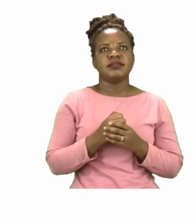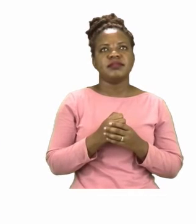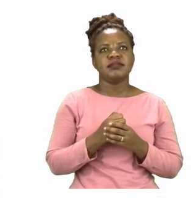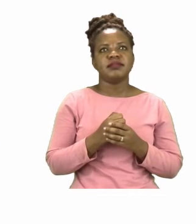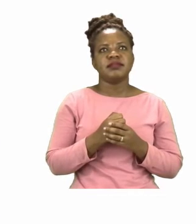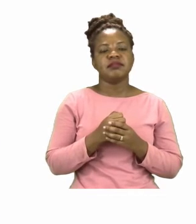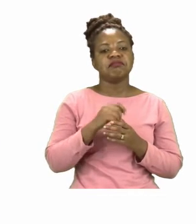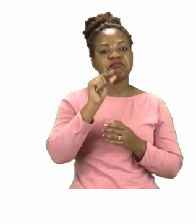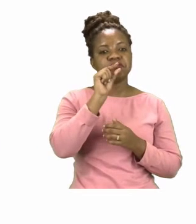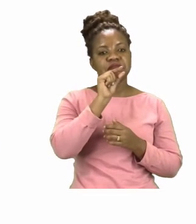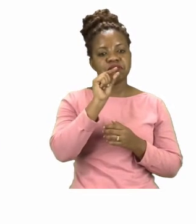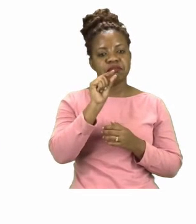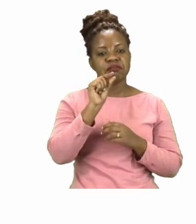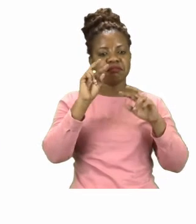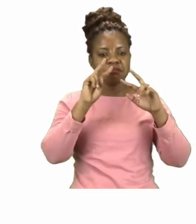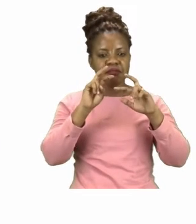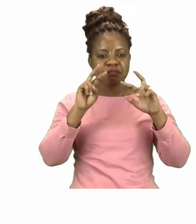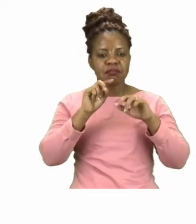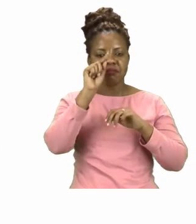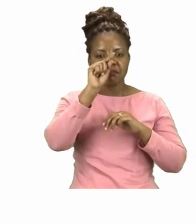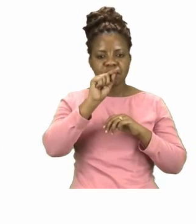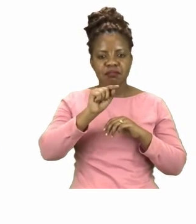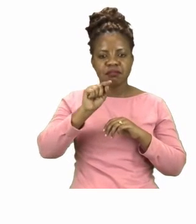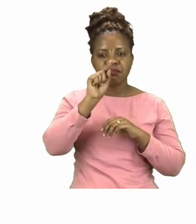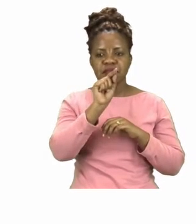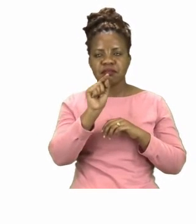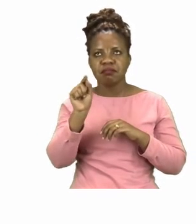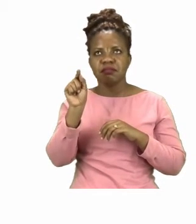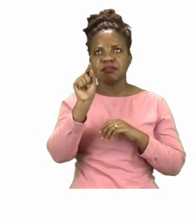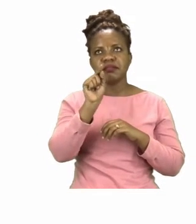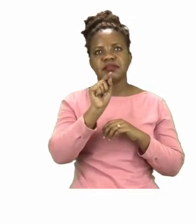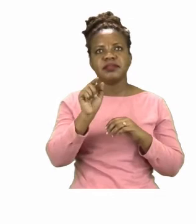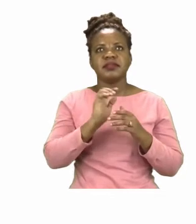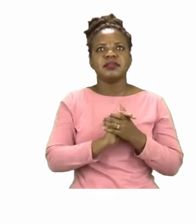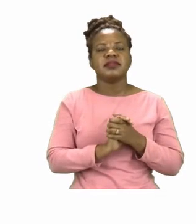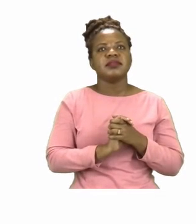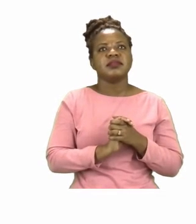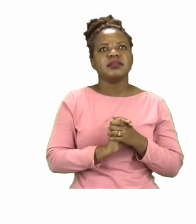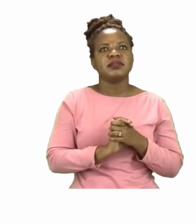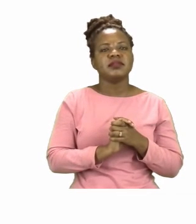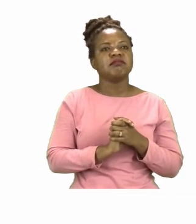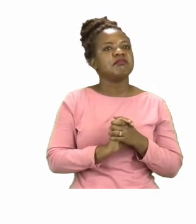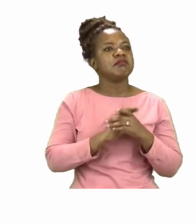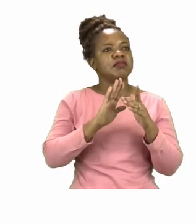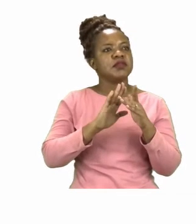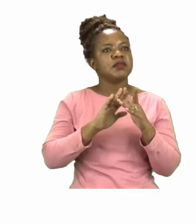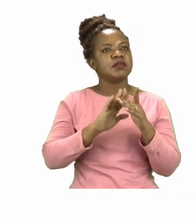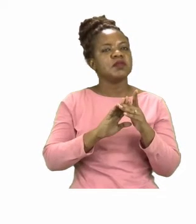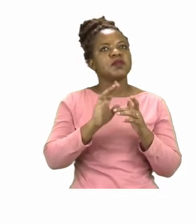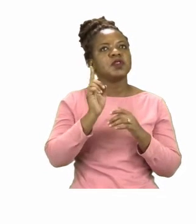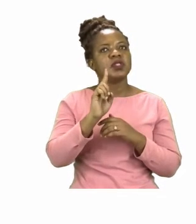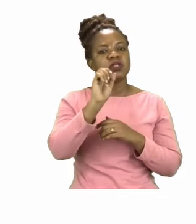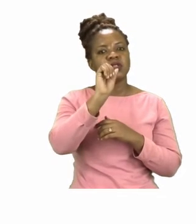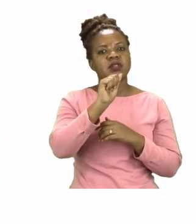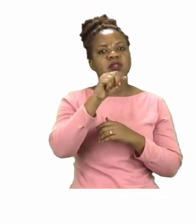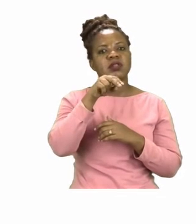doing a word search. Now, this word search is all about autumn. We have beautiful